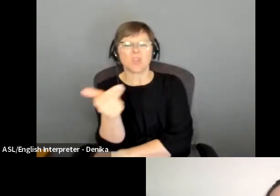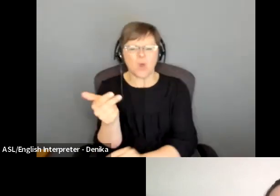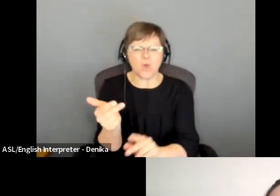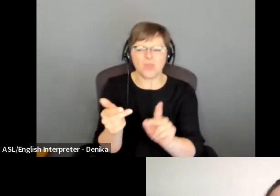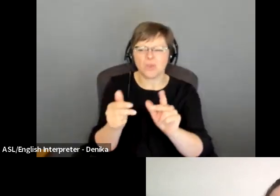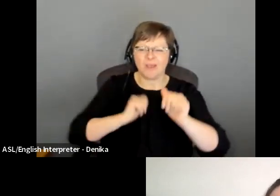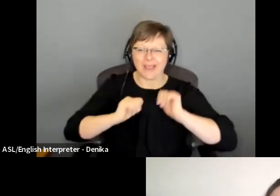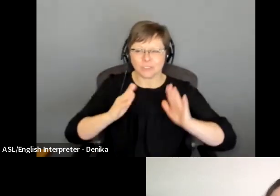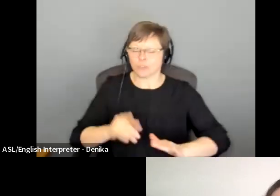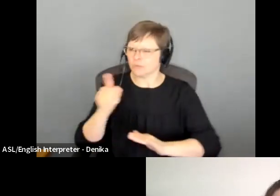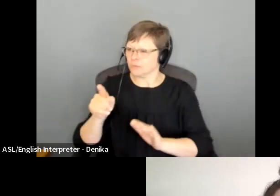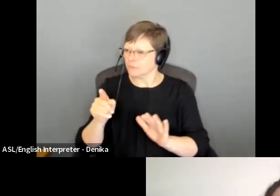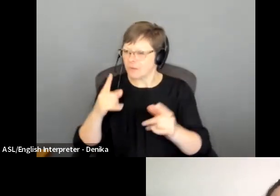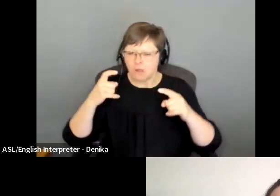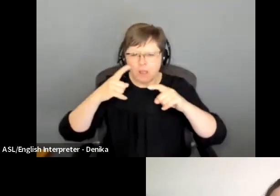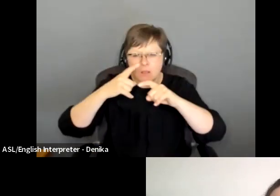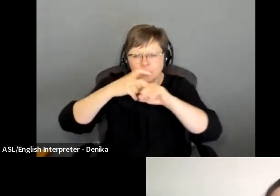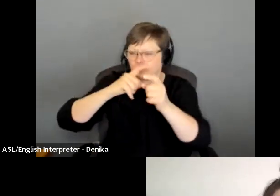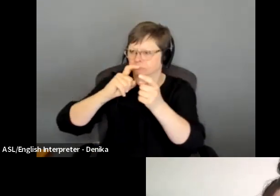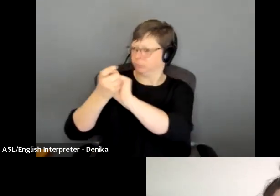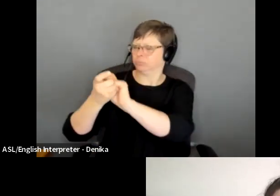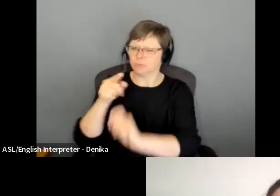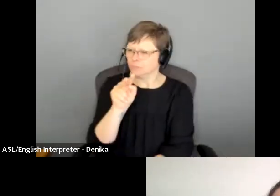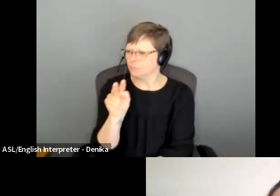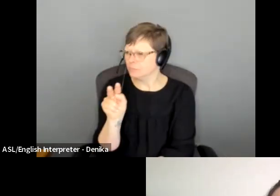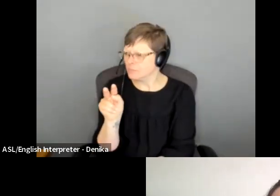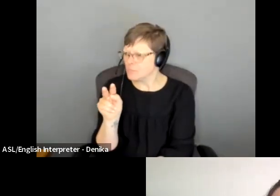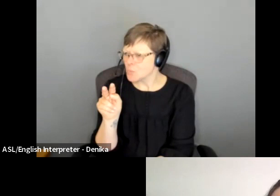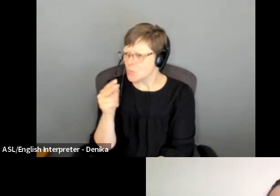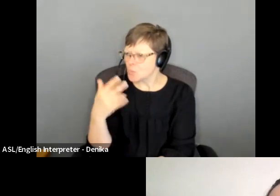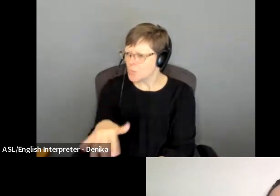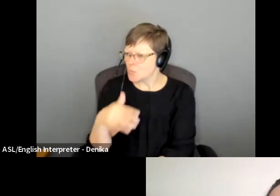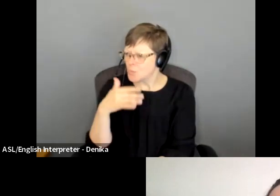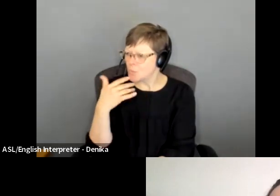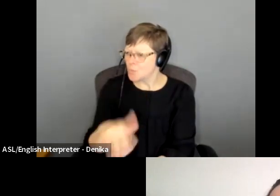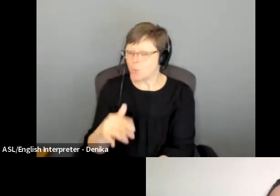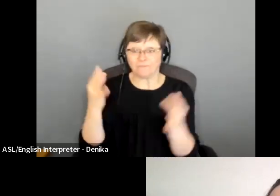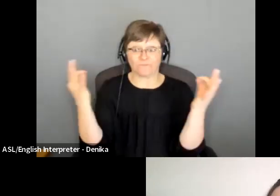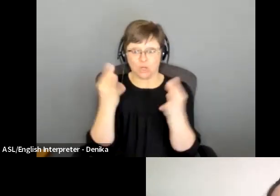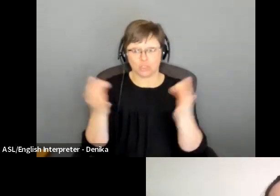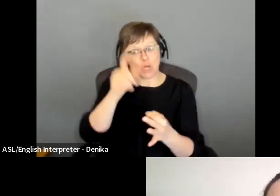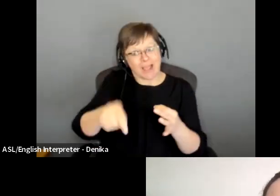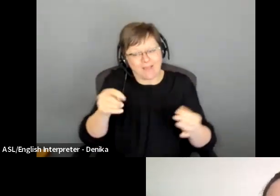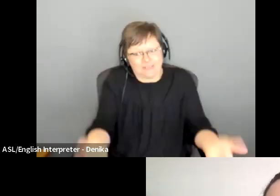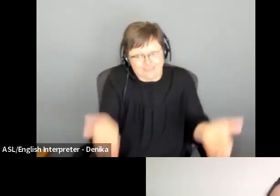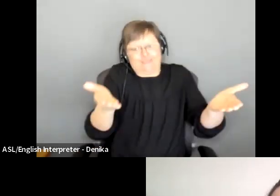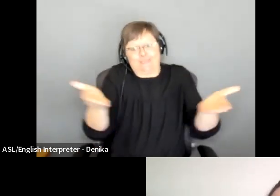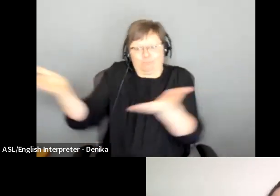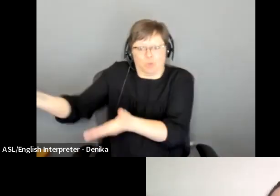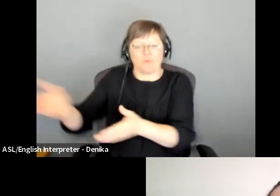a complicated transition in which a large, heavy piece of furniture needs to be moved, maybe a